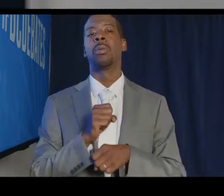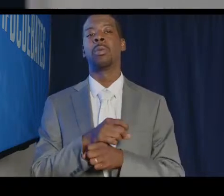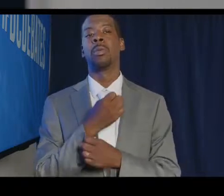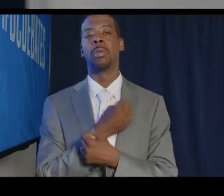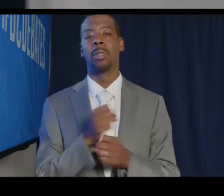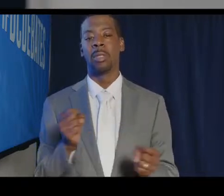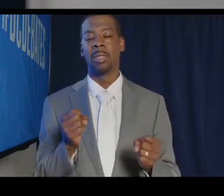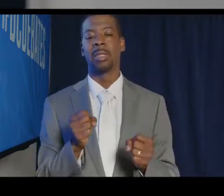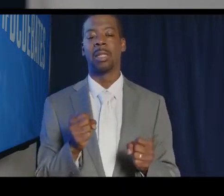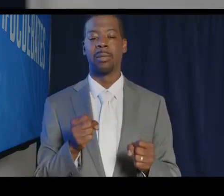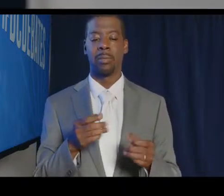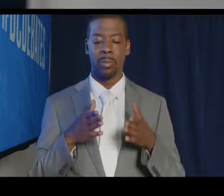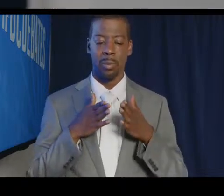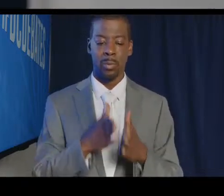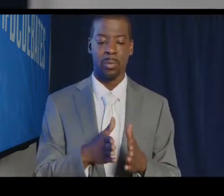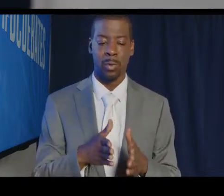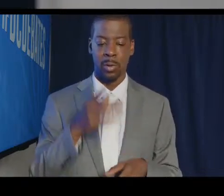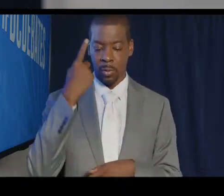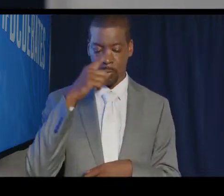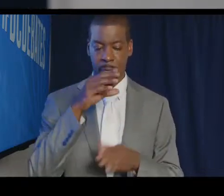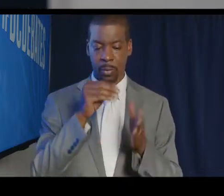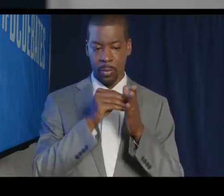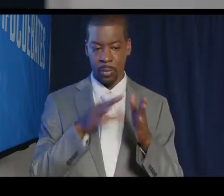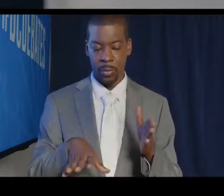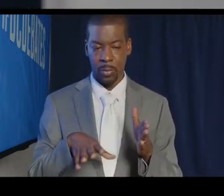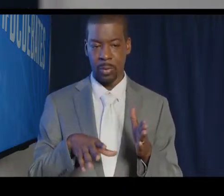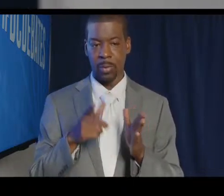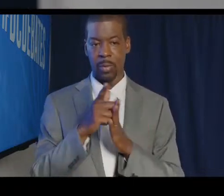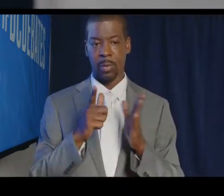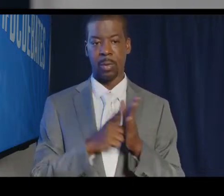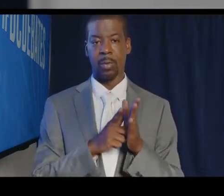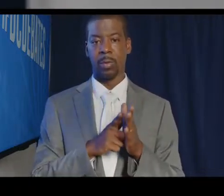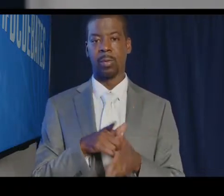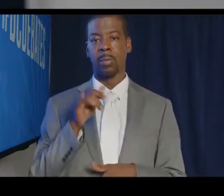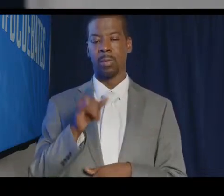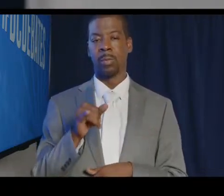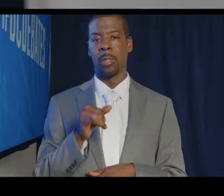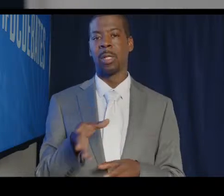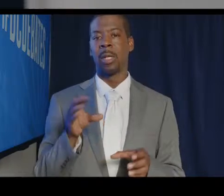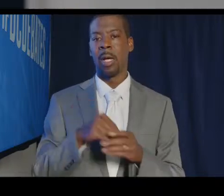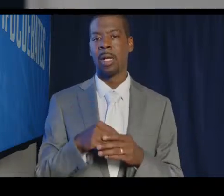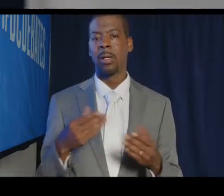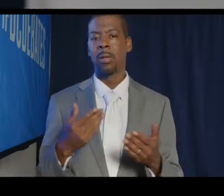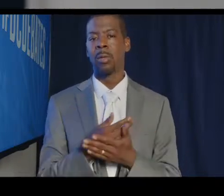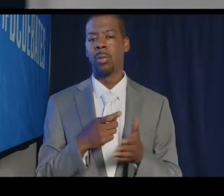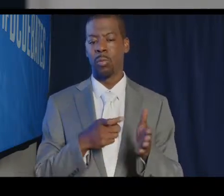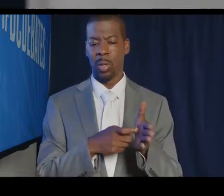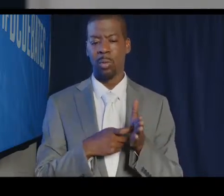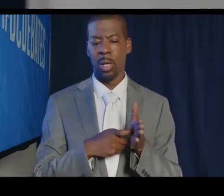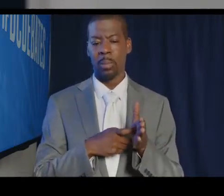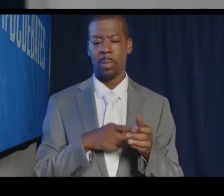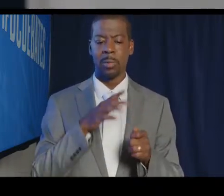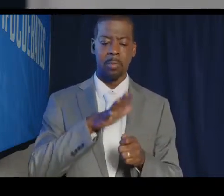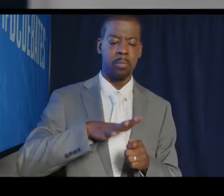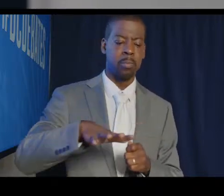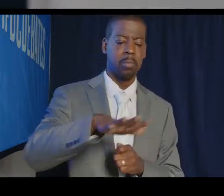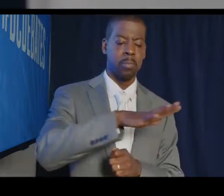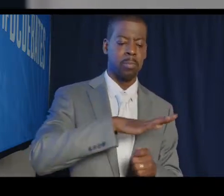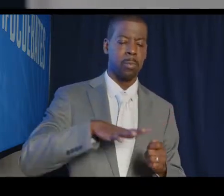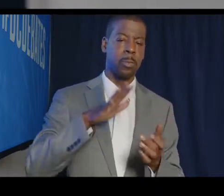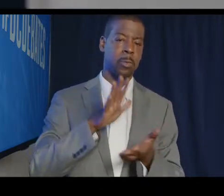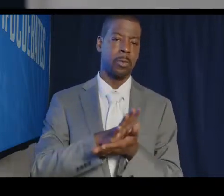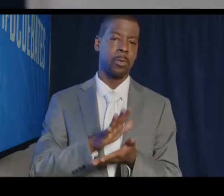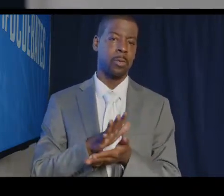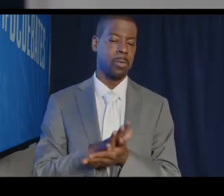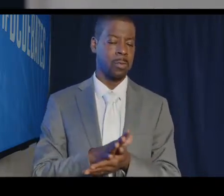Streets for Students bill that put in new infrastructure requirements around schools. But I feel like we need to go further.